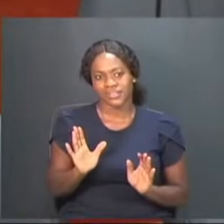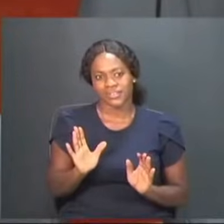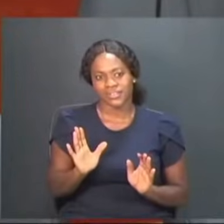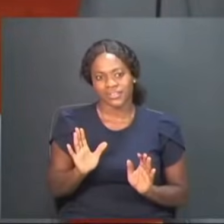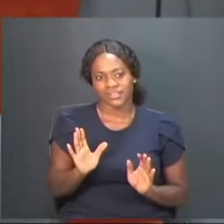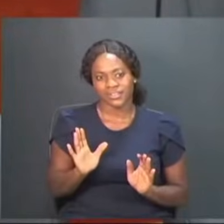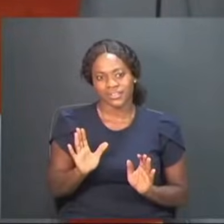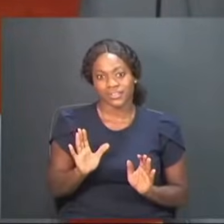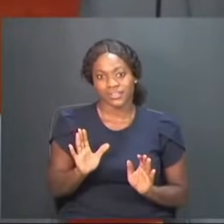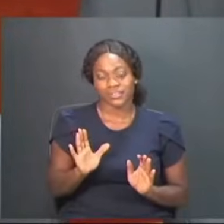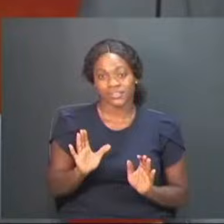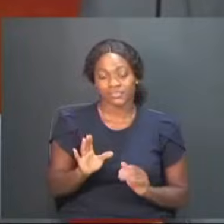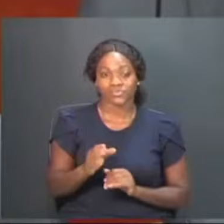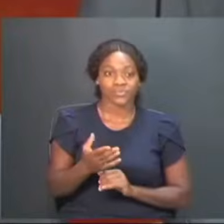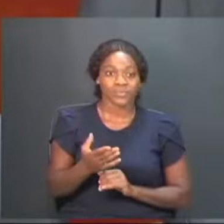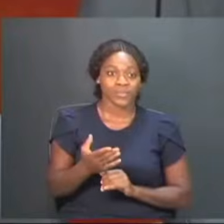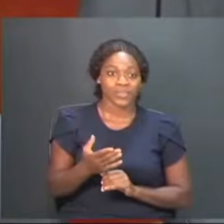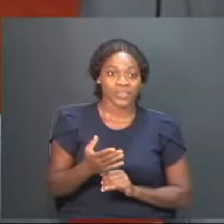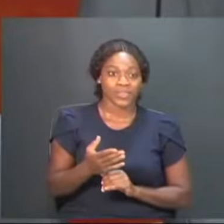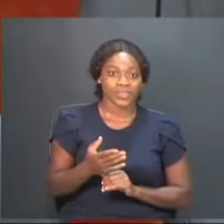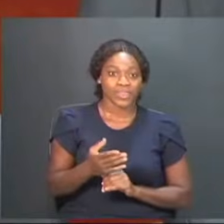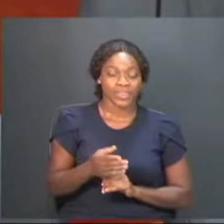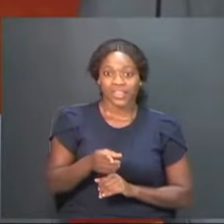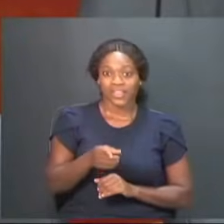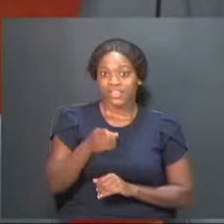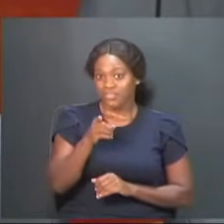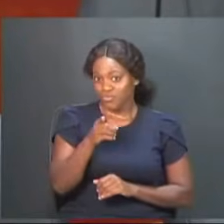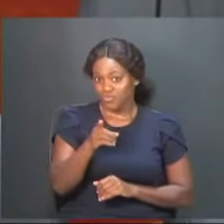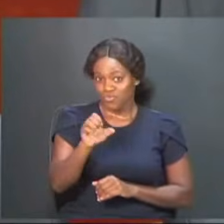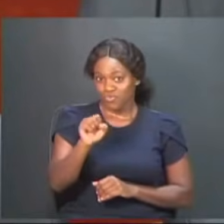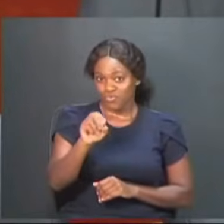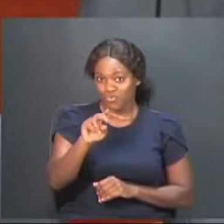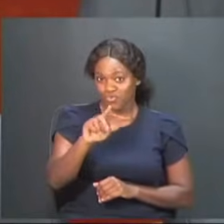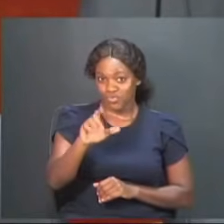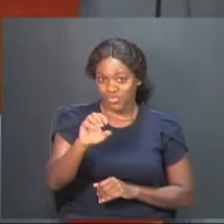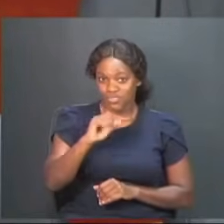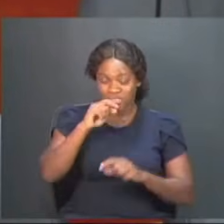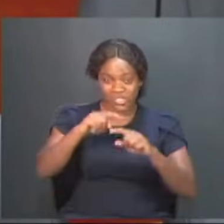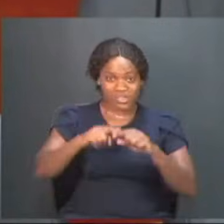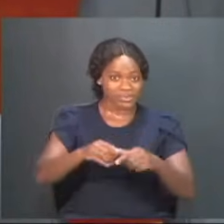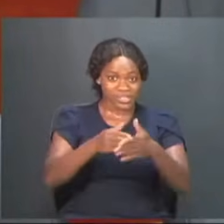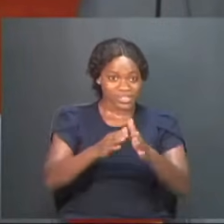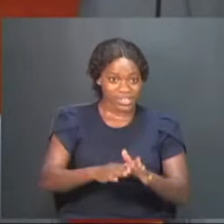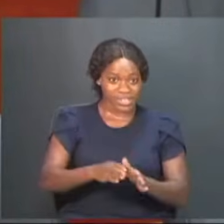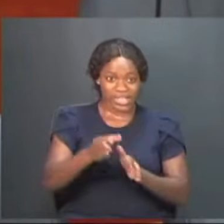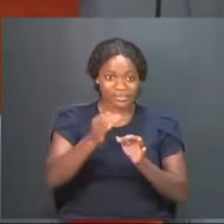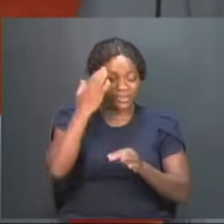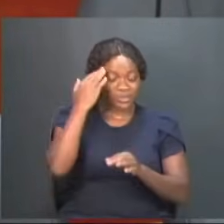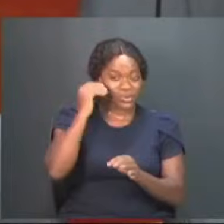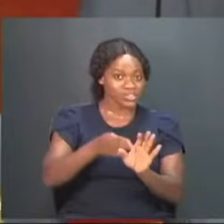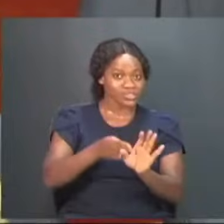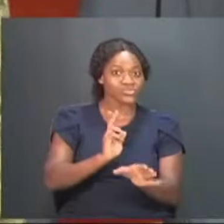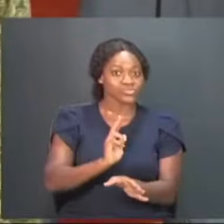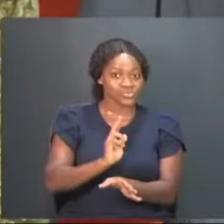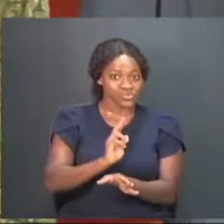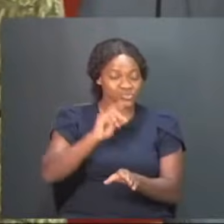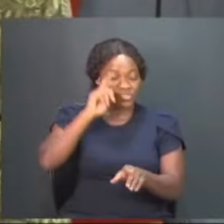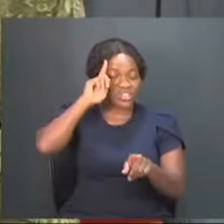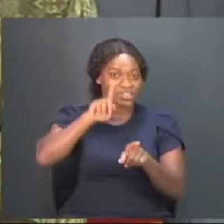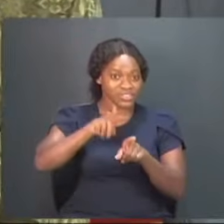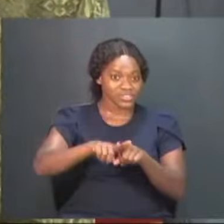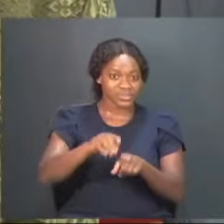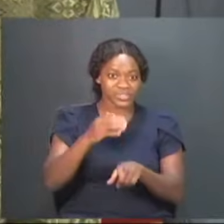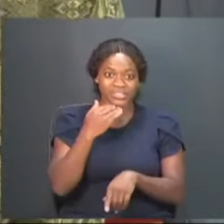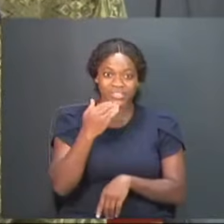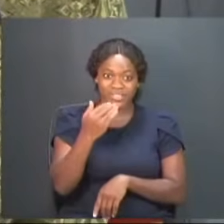So, Sule, don't rely on your leader. Come and tell us why you are withdrawing this. Thank you.